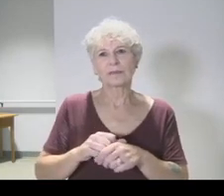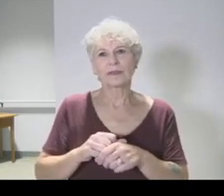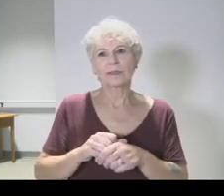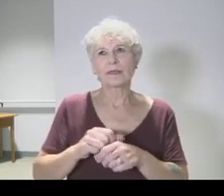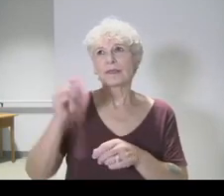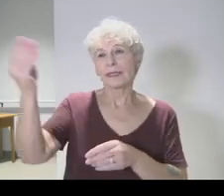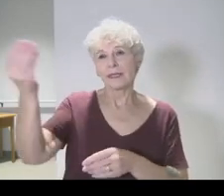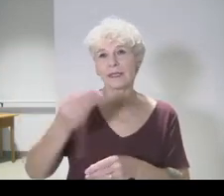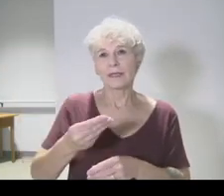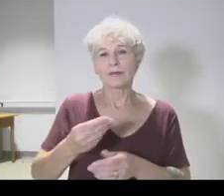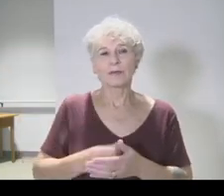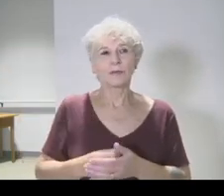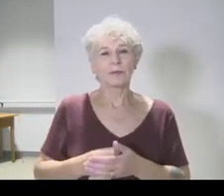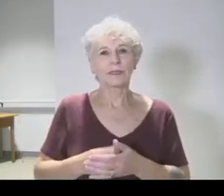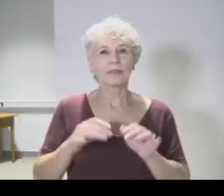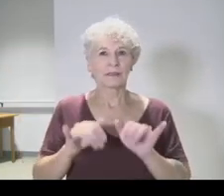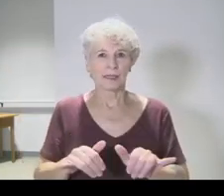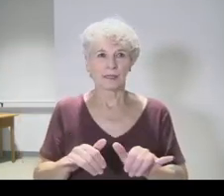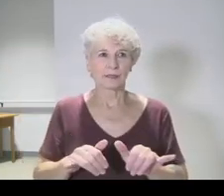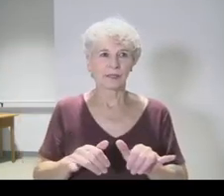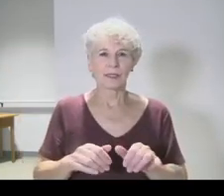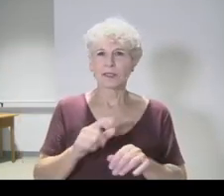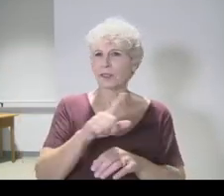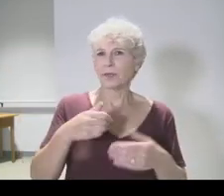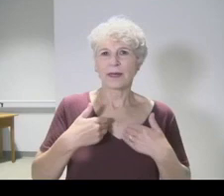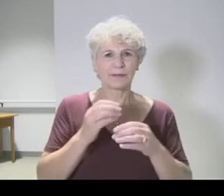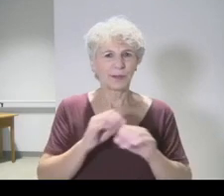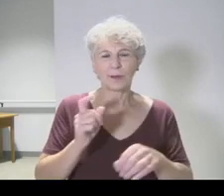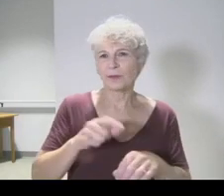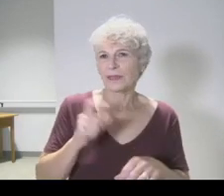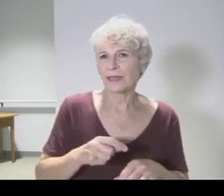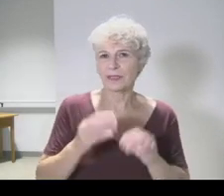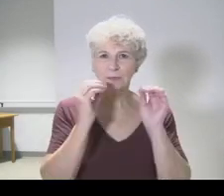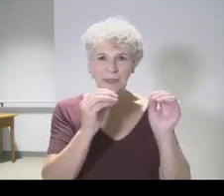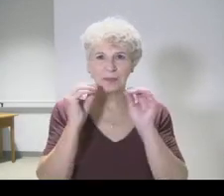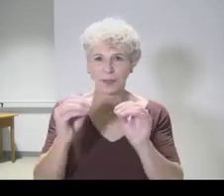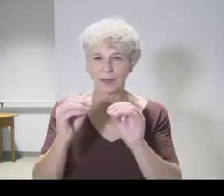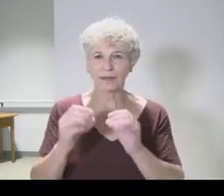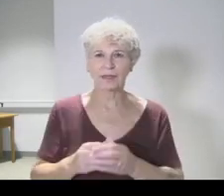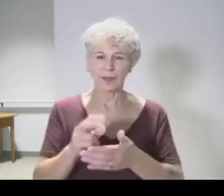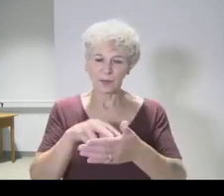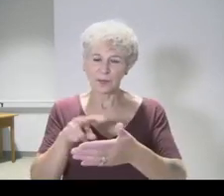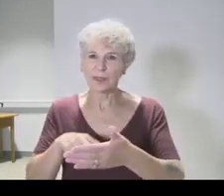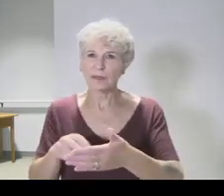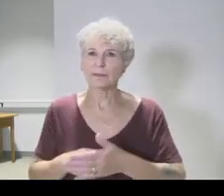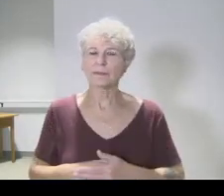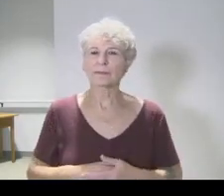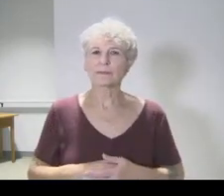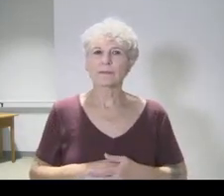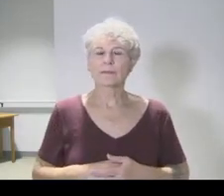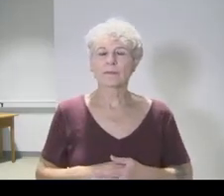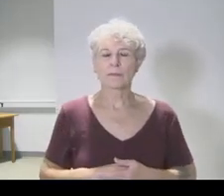that anyone should teach you. But as His anointing teaches you about everything, and is true and is no lie, just as it has taught